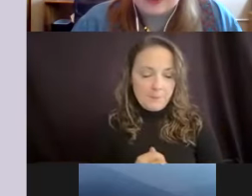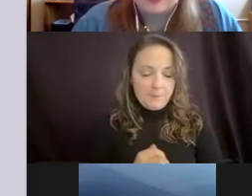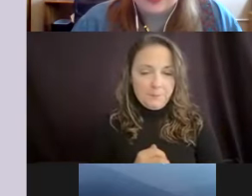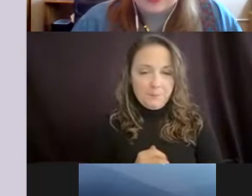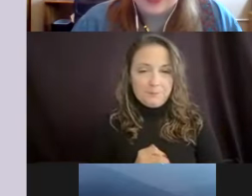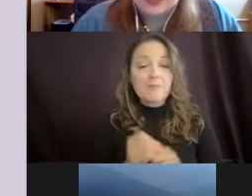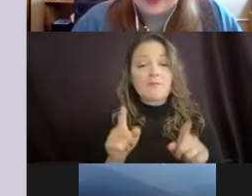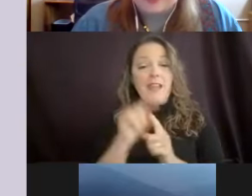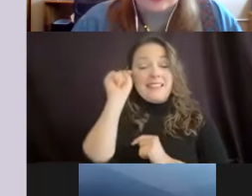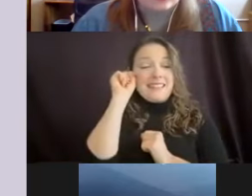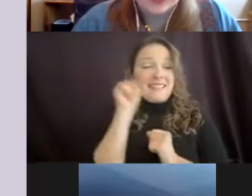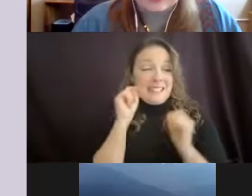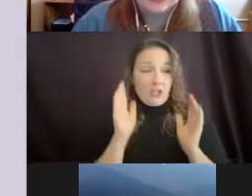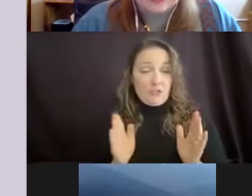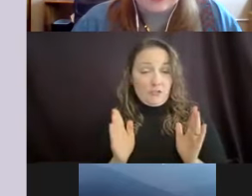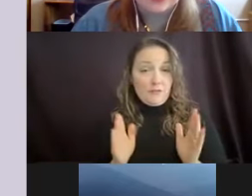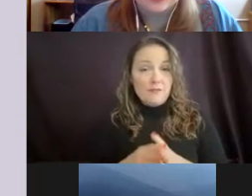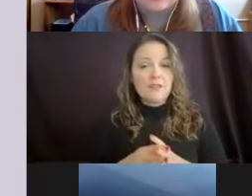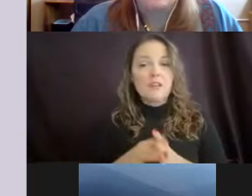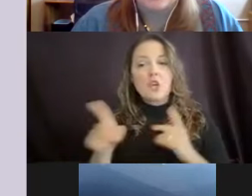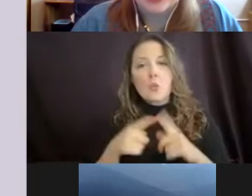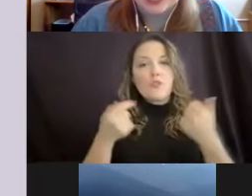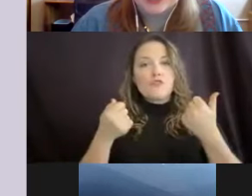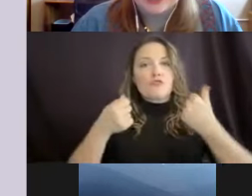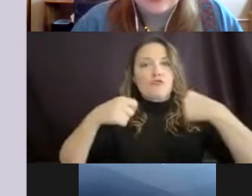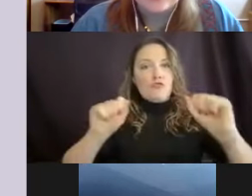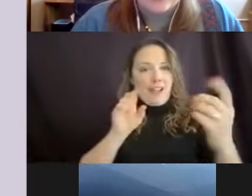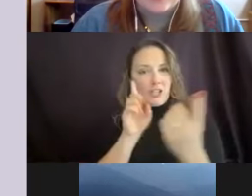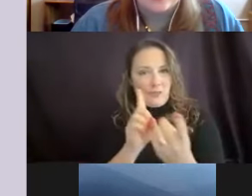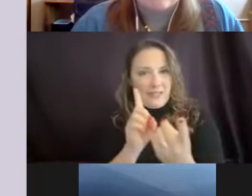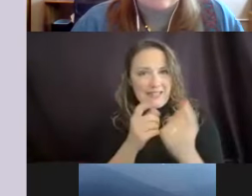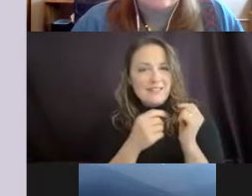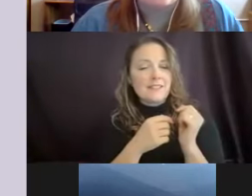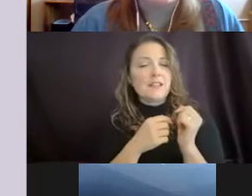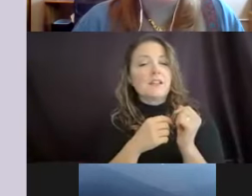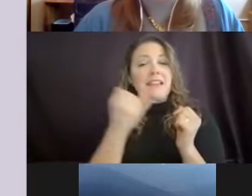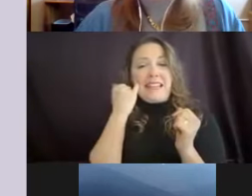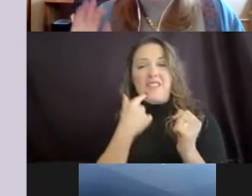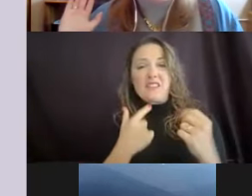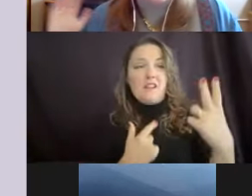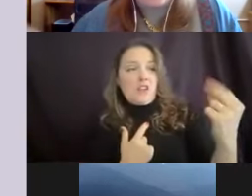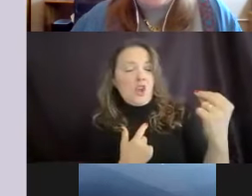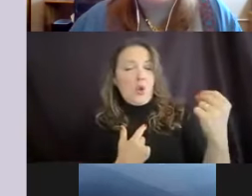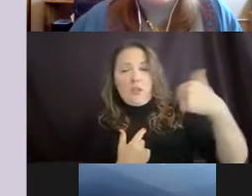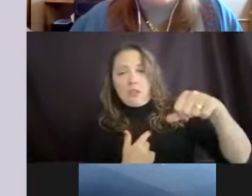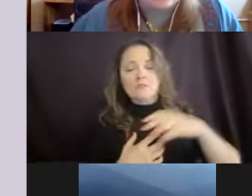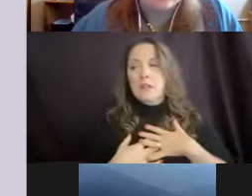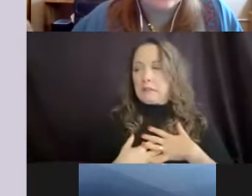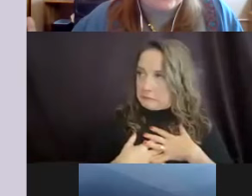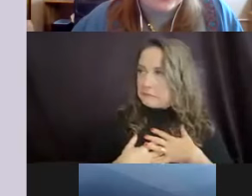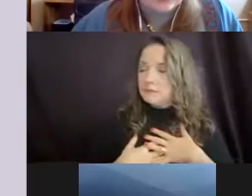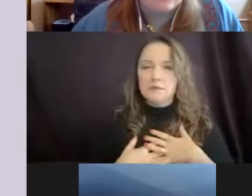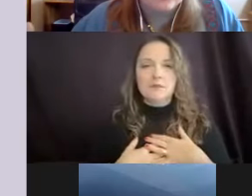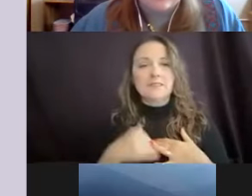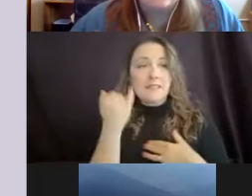as a teenager, when you're dating or trying to date somebody, is rejection. So like getting turned down if you